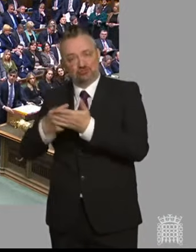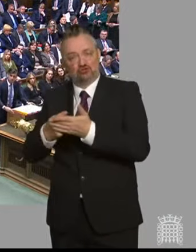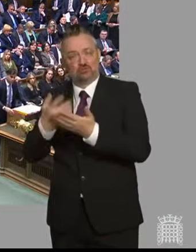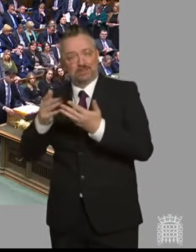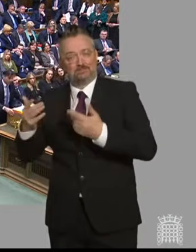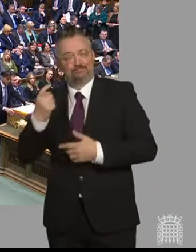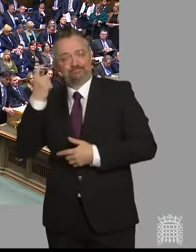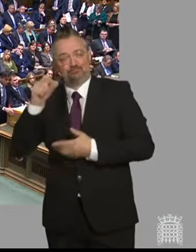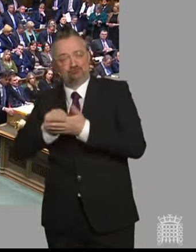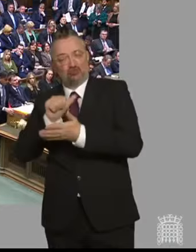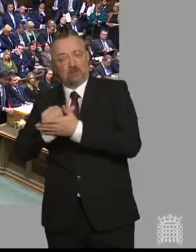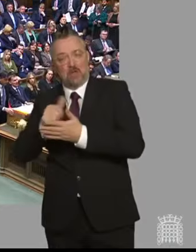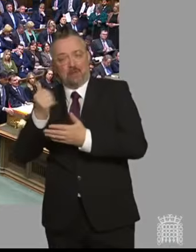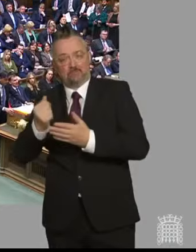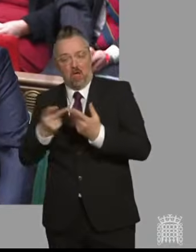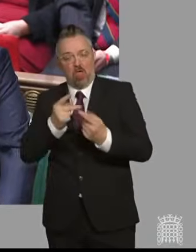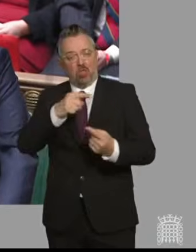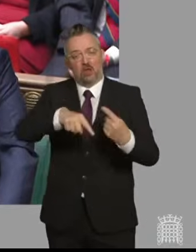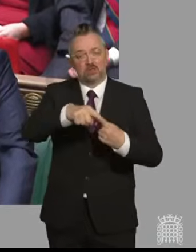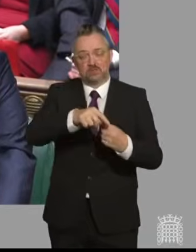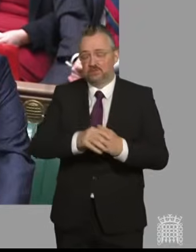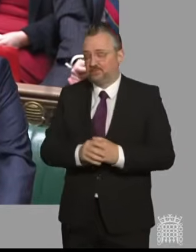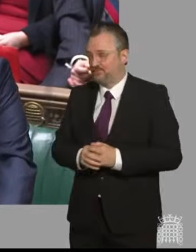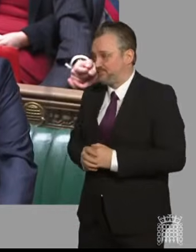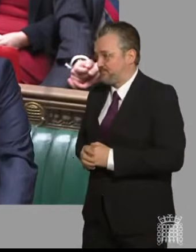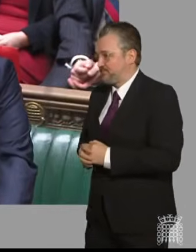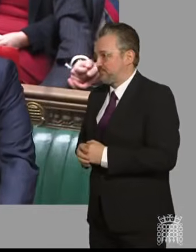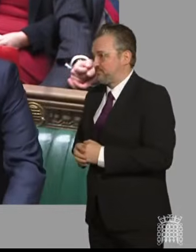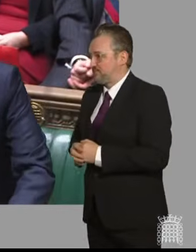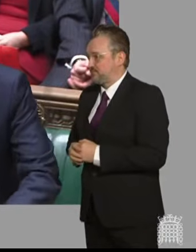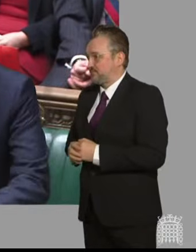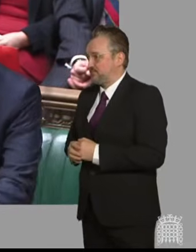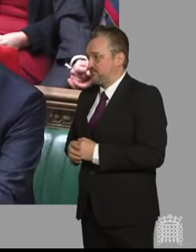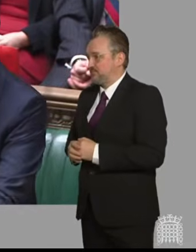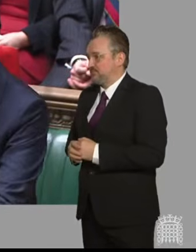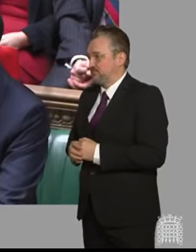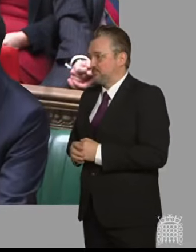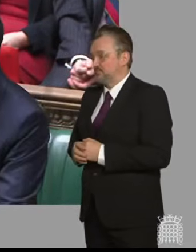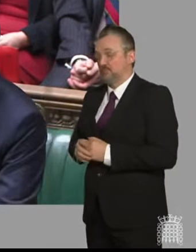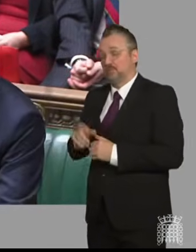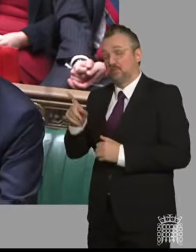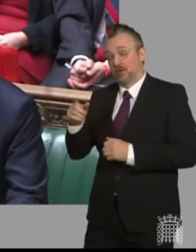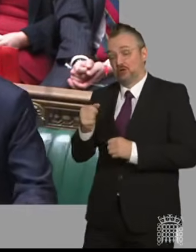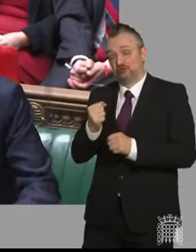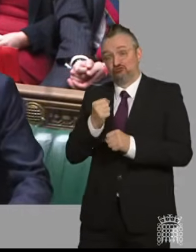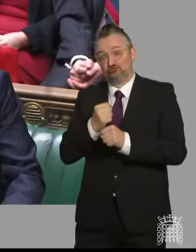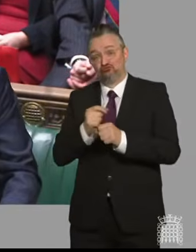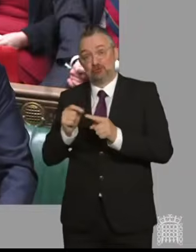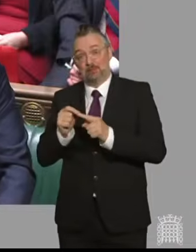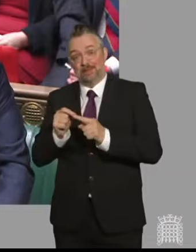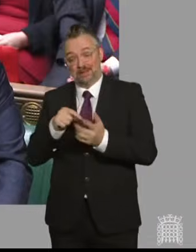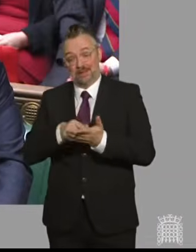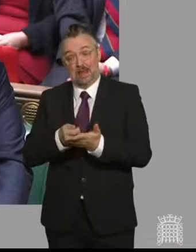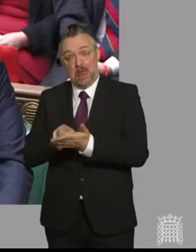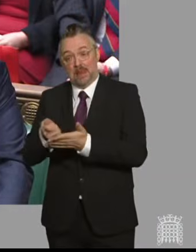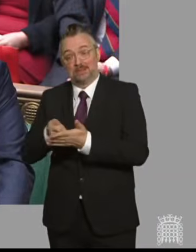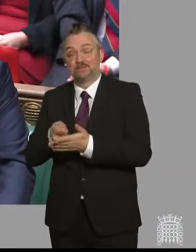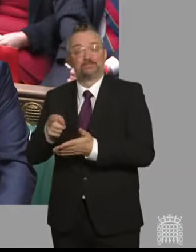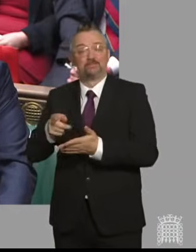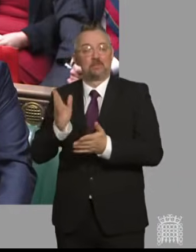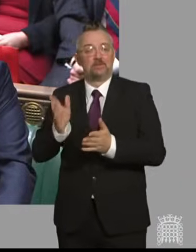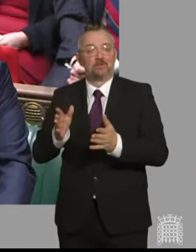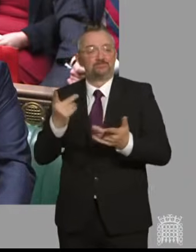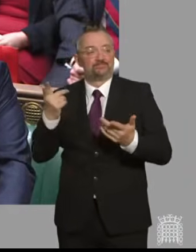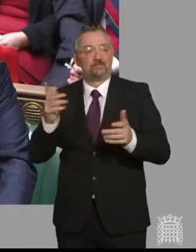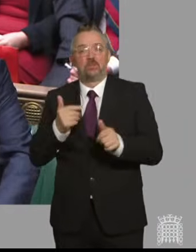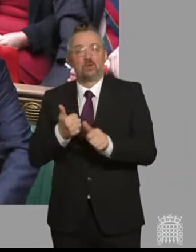is a commercial agreement between landlords and tenants, but he's right. Everything that can be done should be done to ensure that GP surgeries do